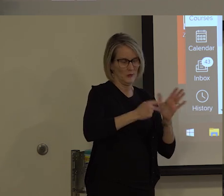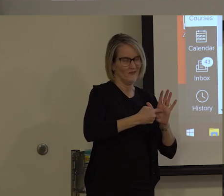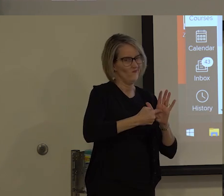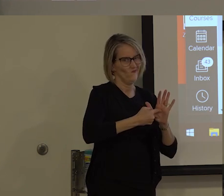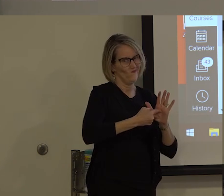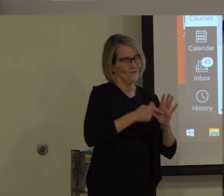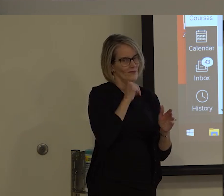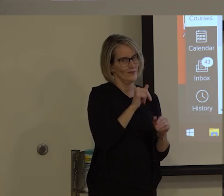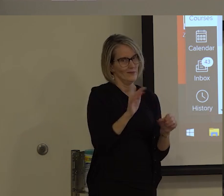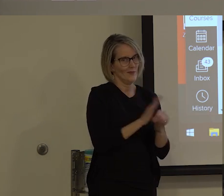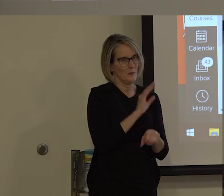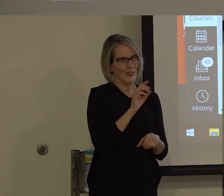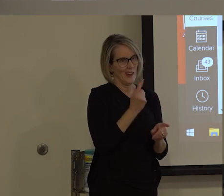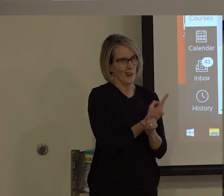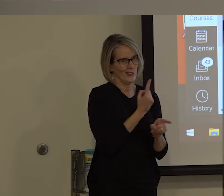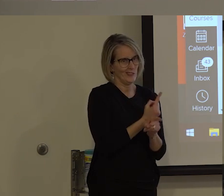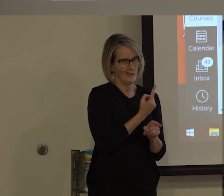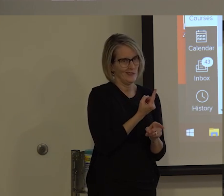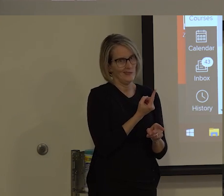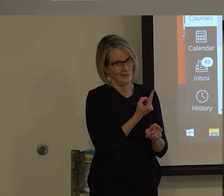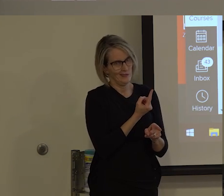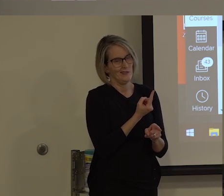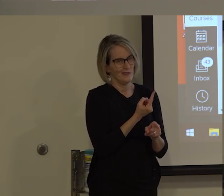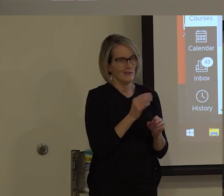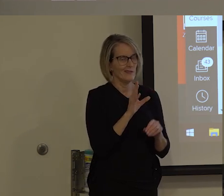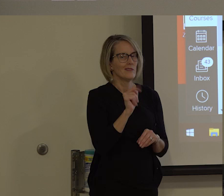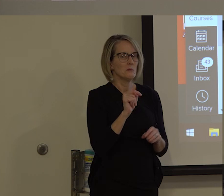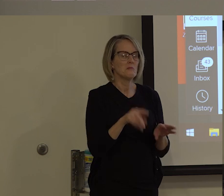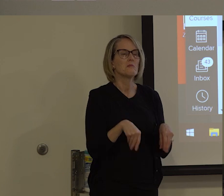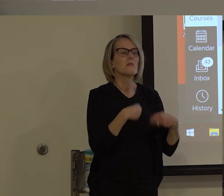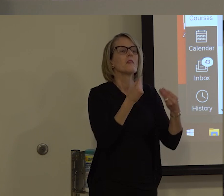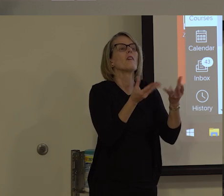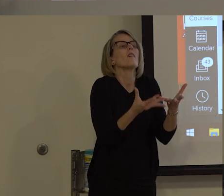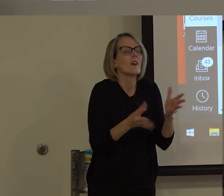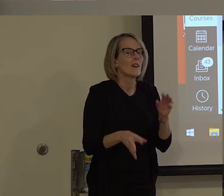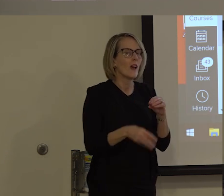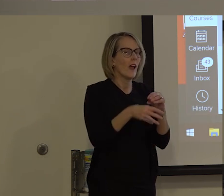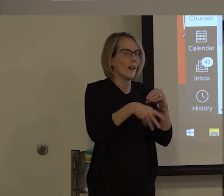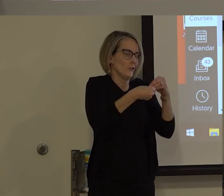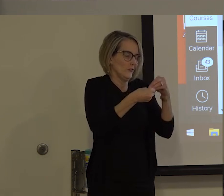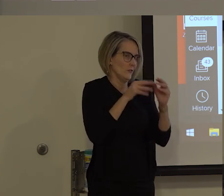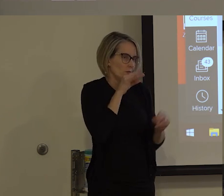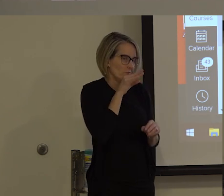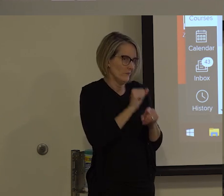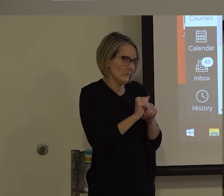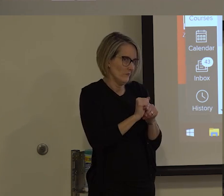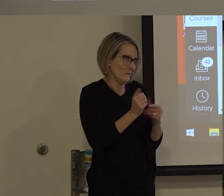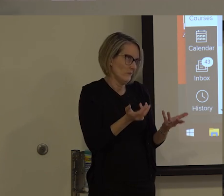100% accurate. But it does at least give them some additional speaking practice that they otherwise wouldn't have.